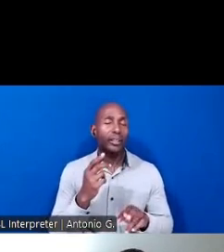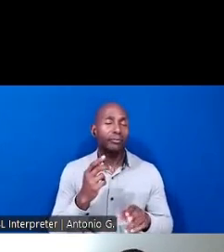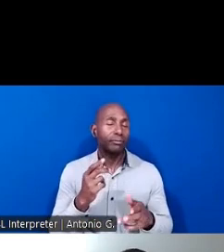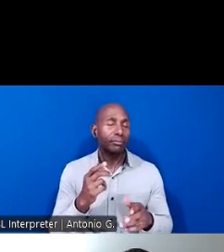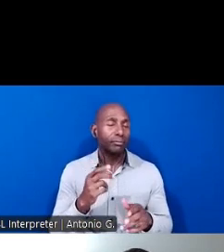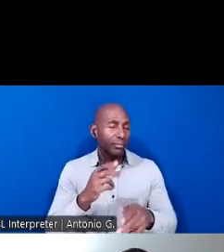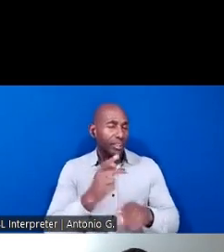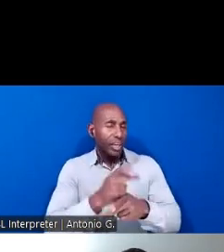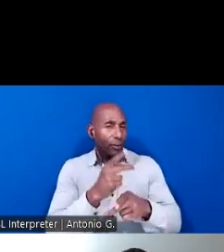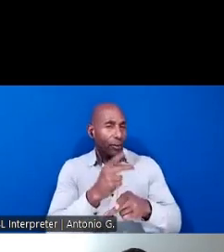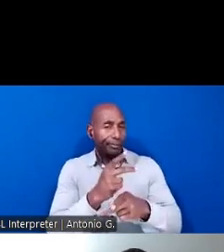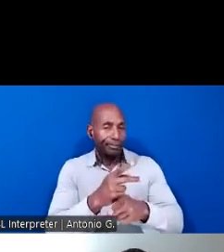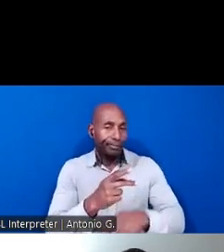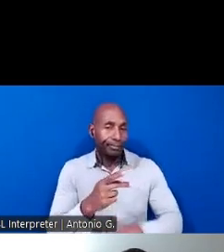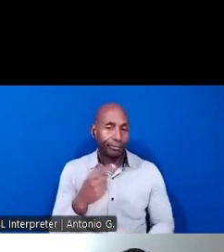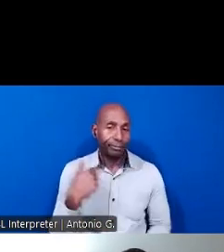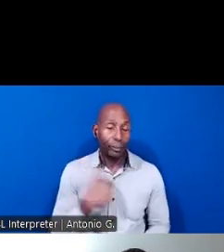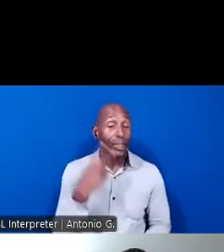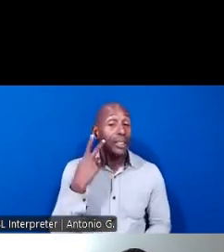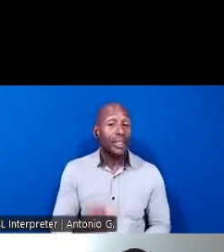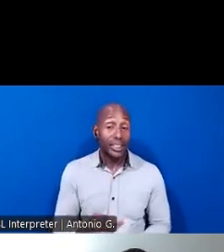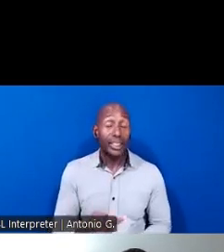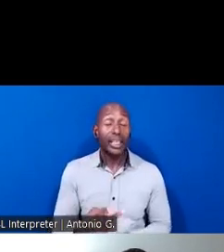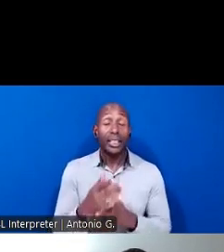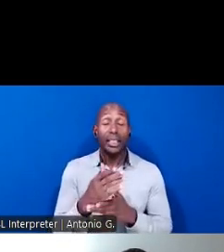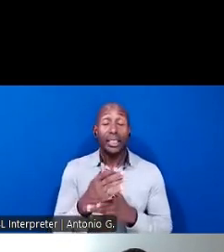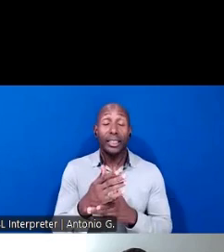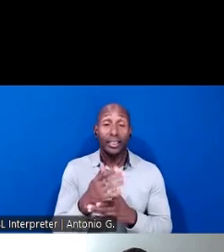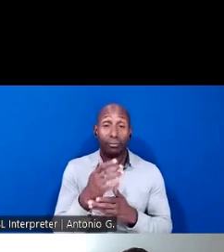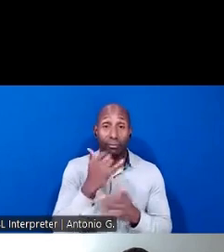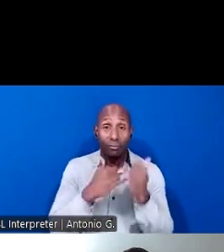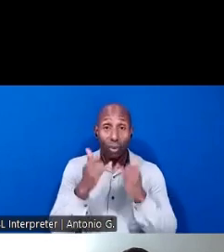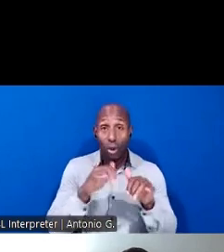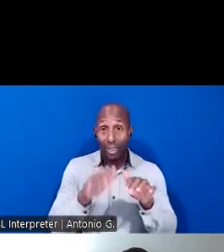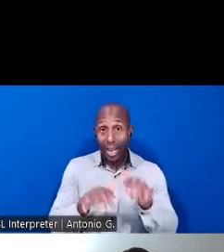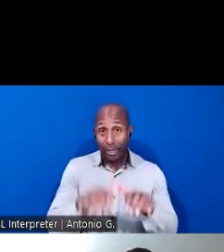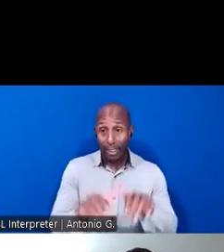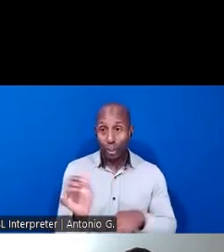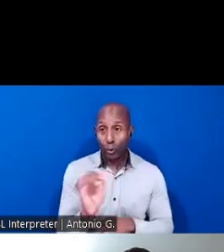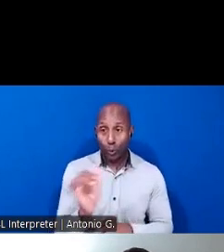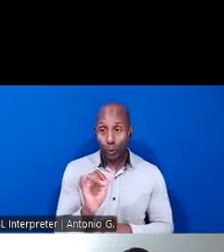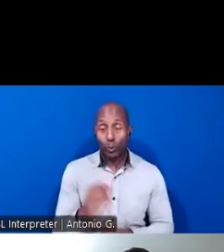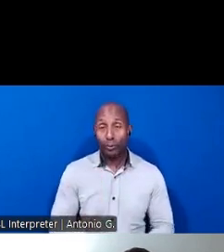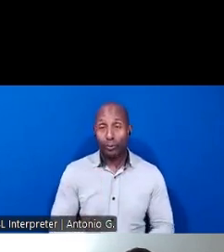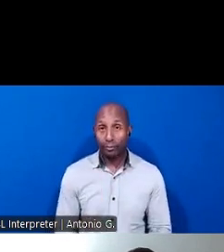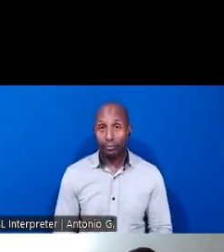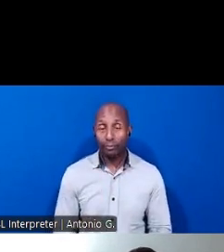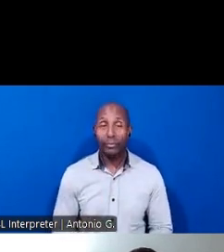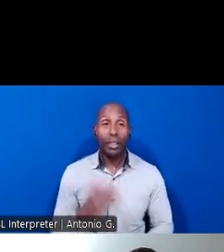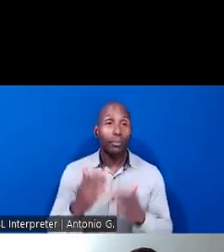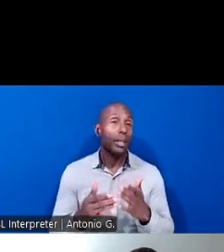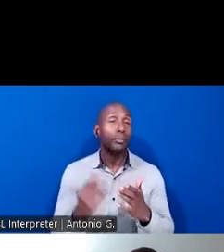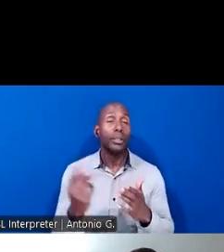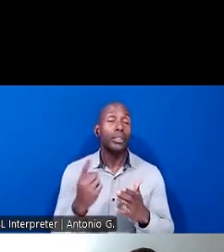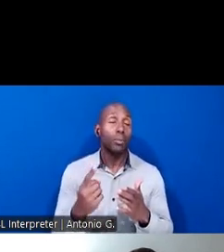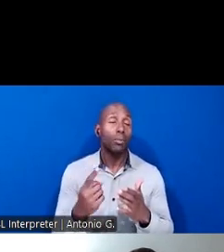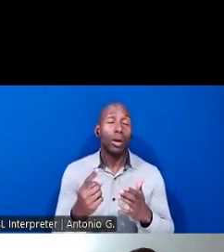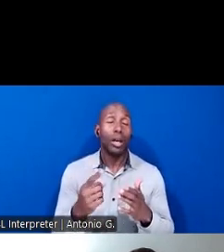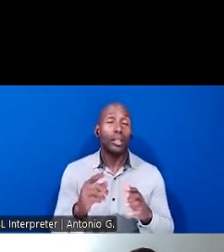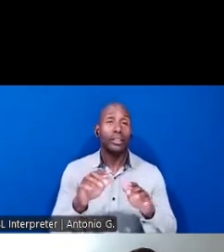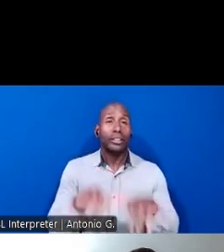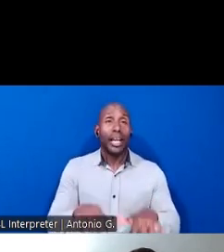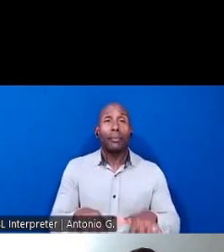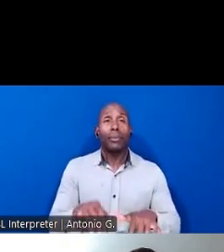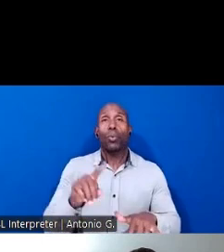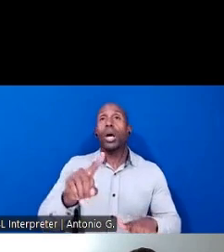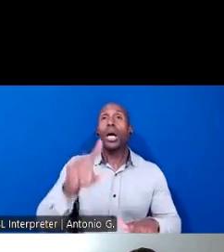We do see forms with typos. So someone may accidentally report 100 victim advocates. That's a common